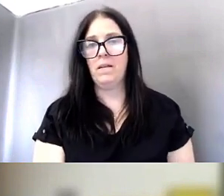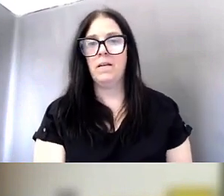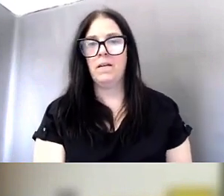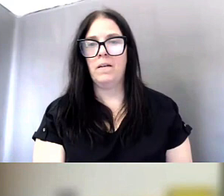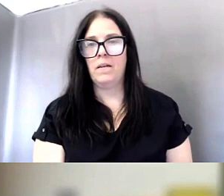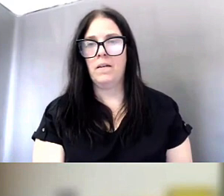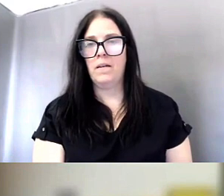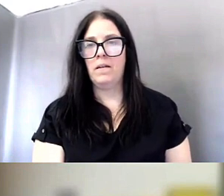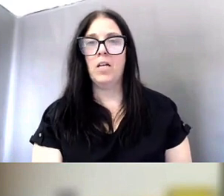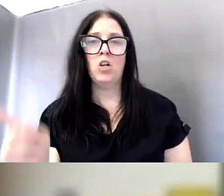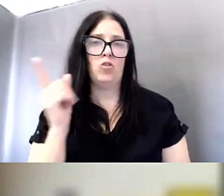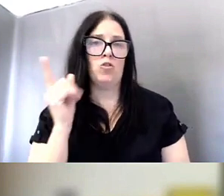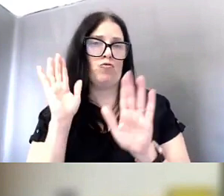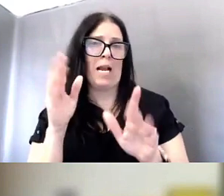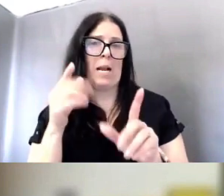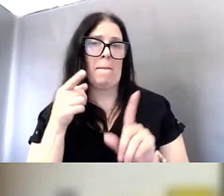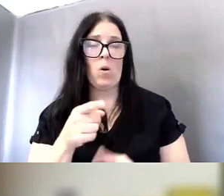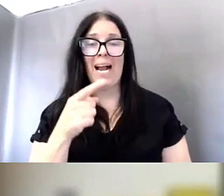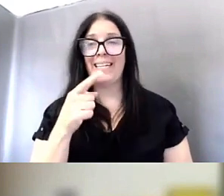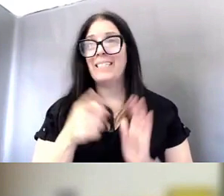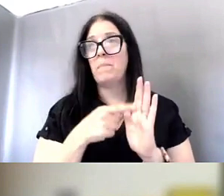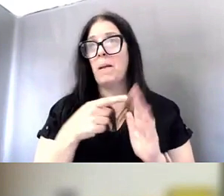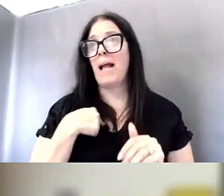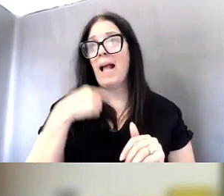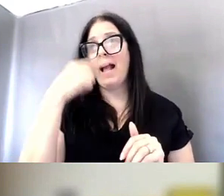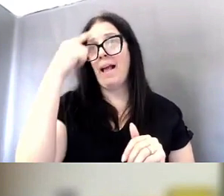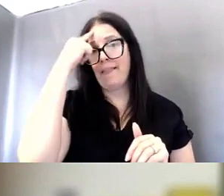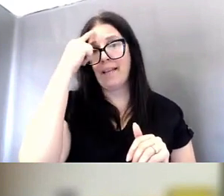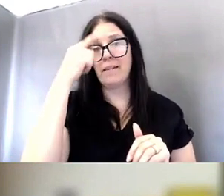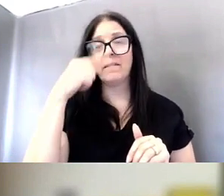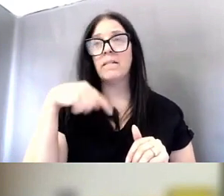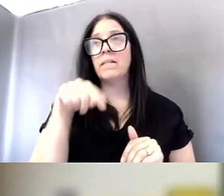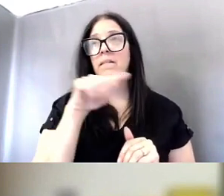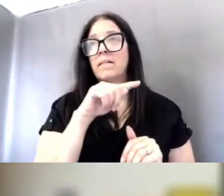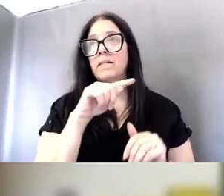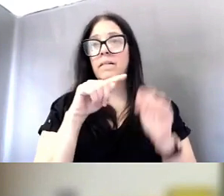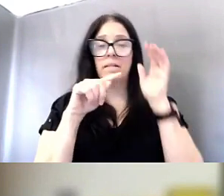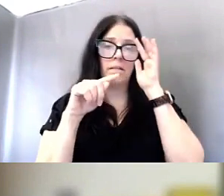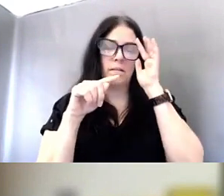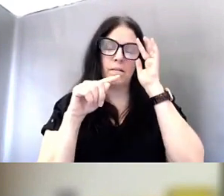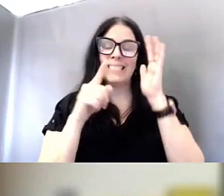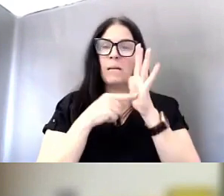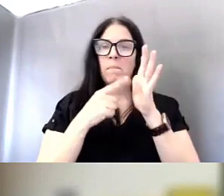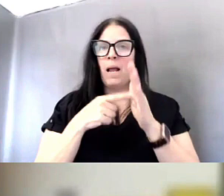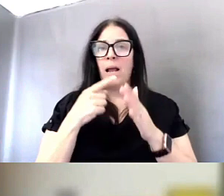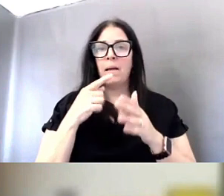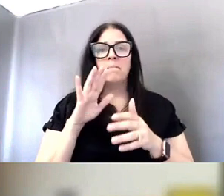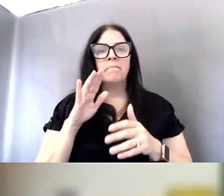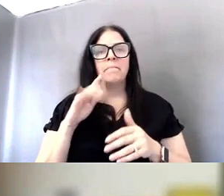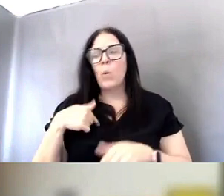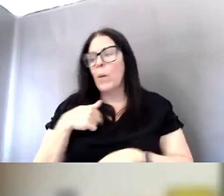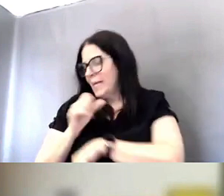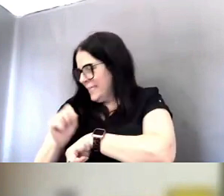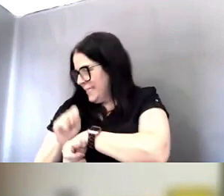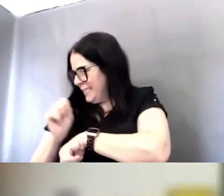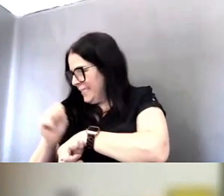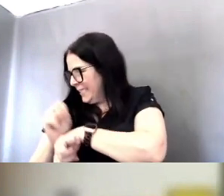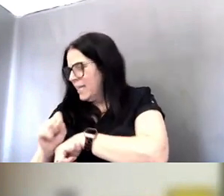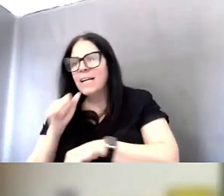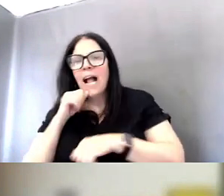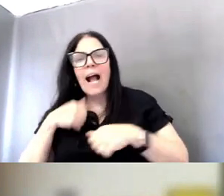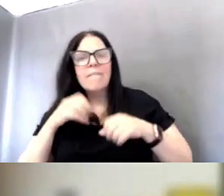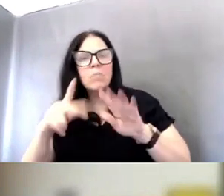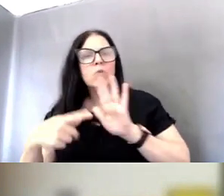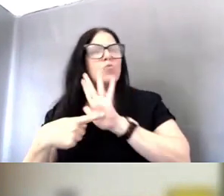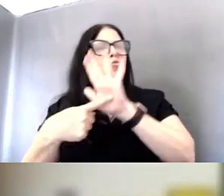think sometimes the work behind the scenes doesn't get as much exposure, doesn't give us a chance to talk about it. So hopefully this was a good place